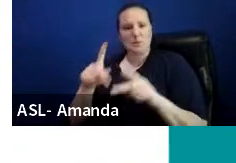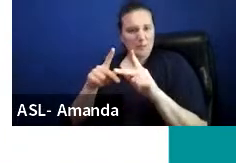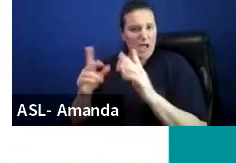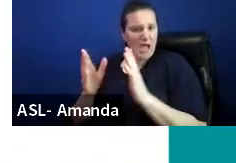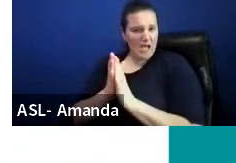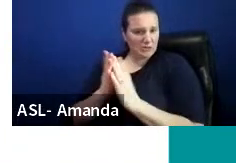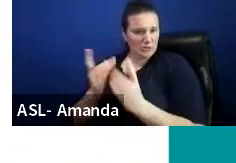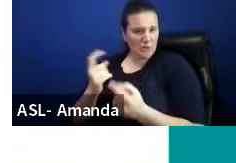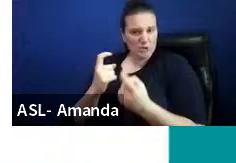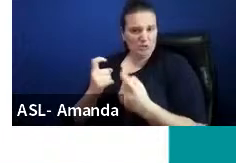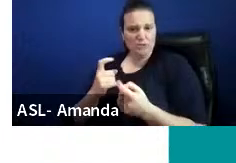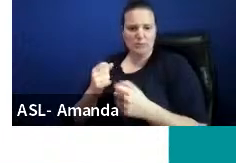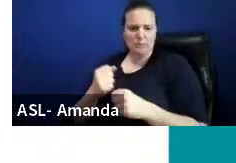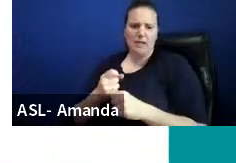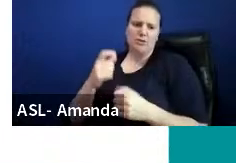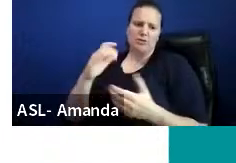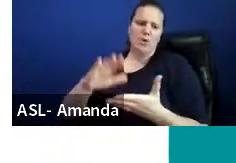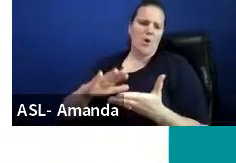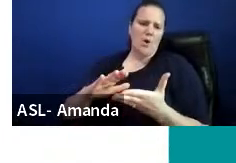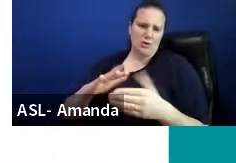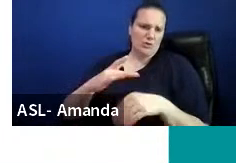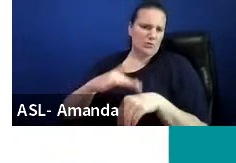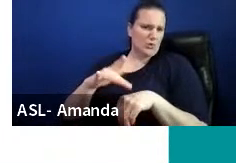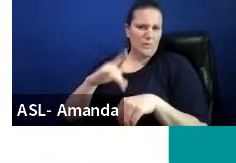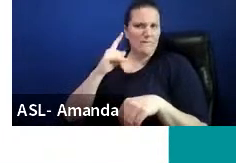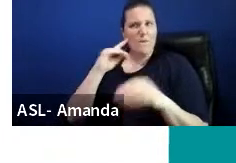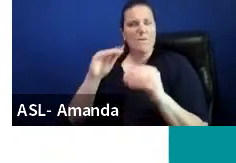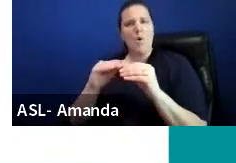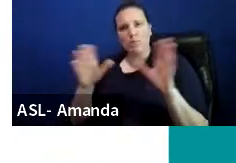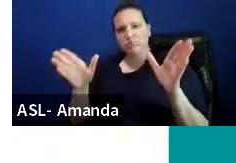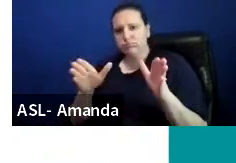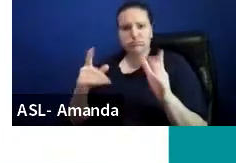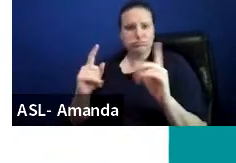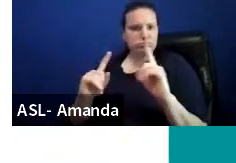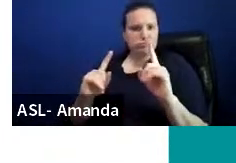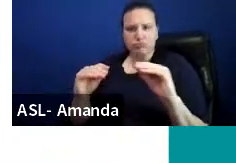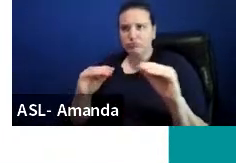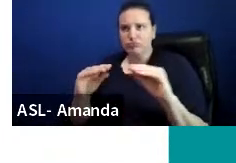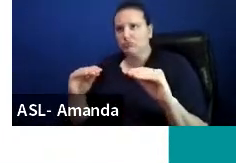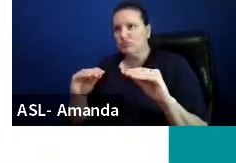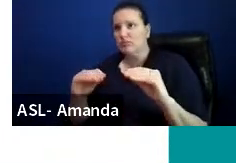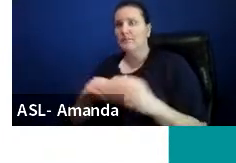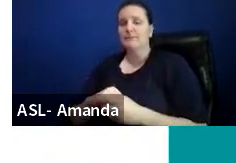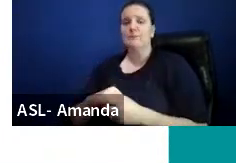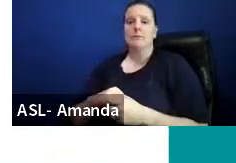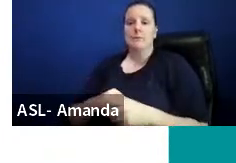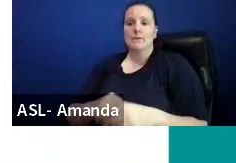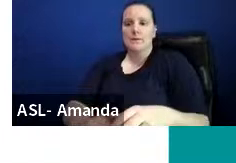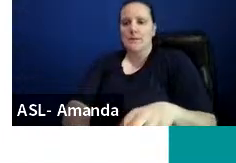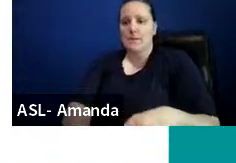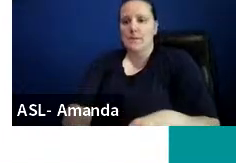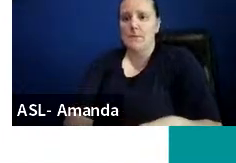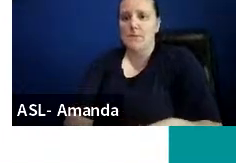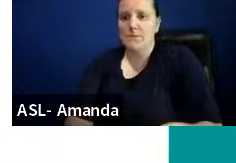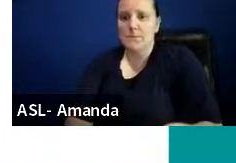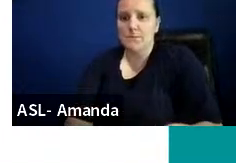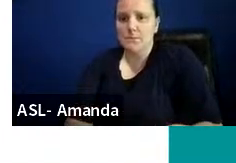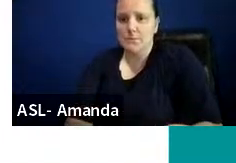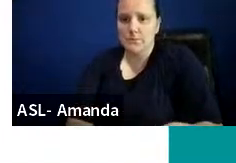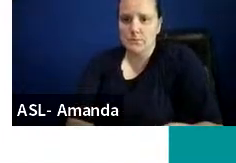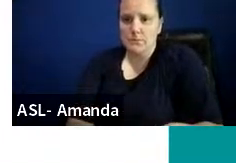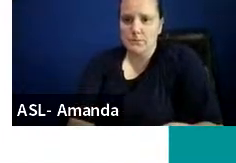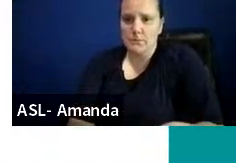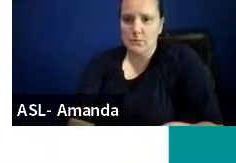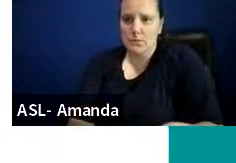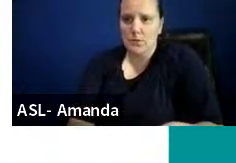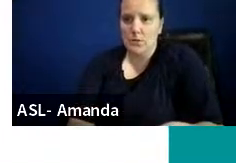and, make a smaller room for more dialogue. As we also looked at the comments, we